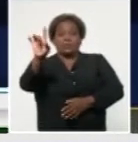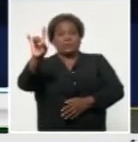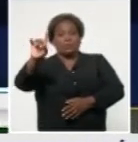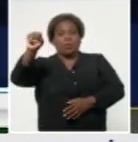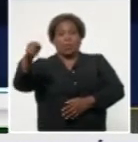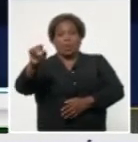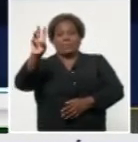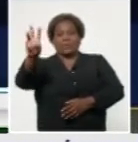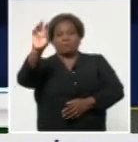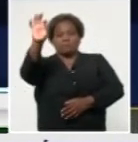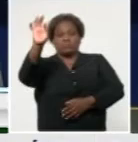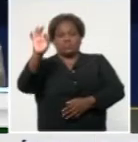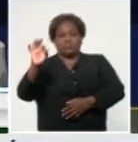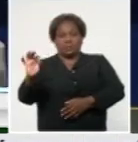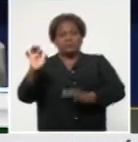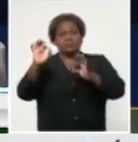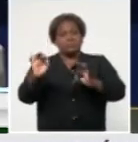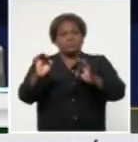1,174 cases,